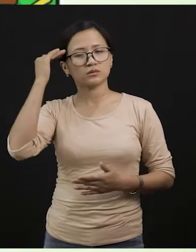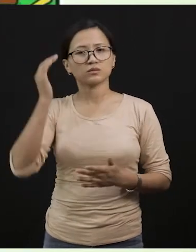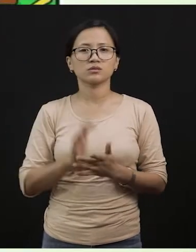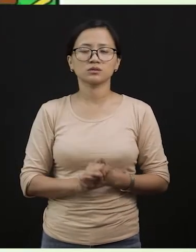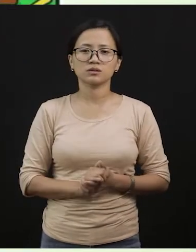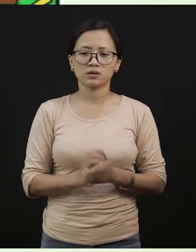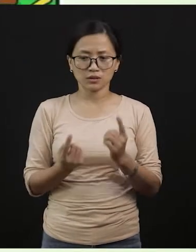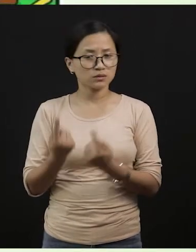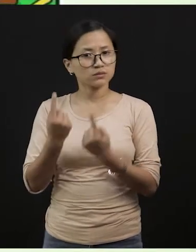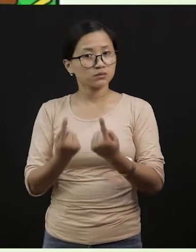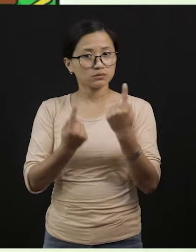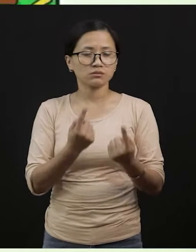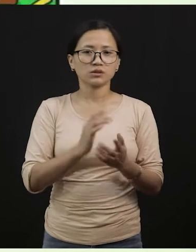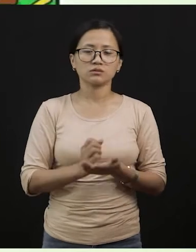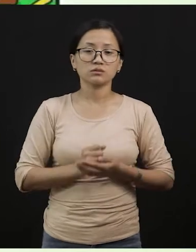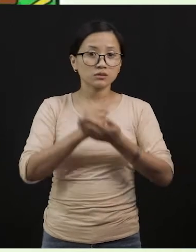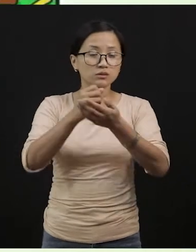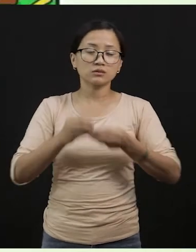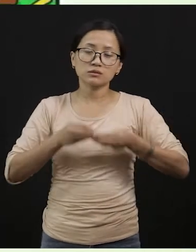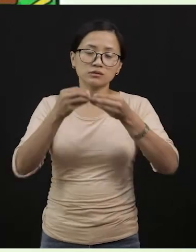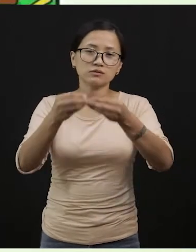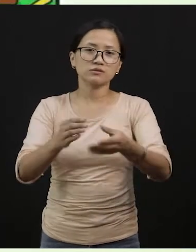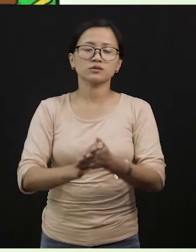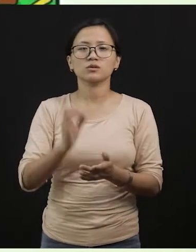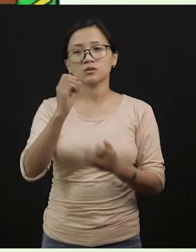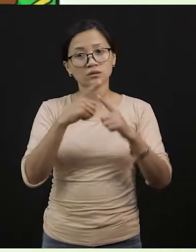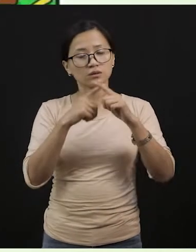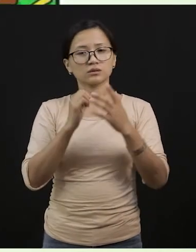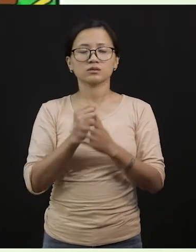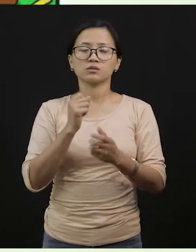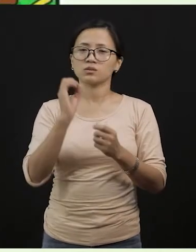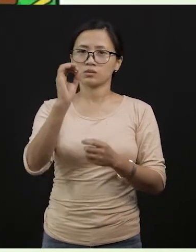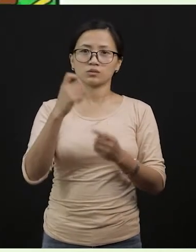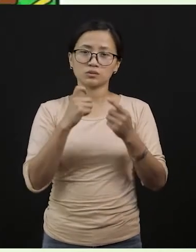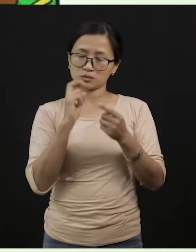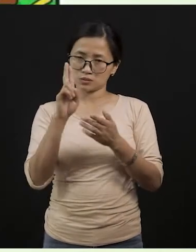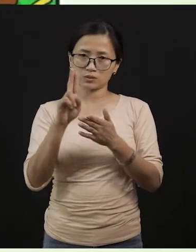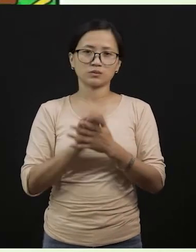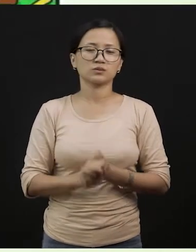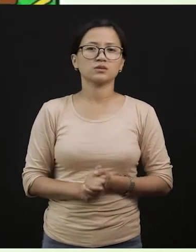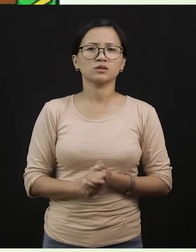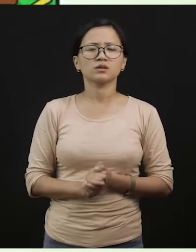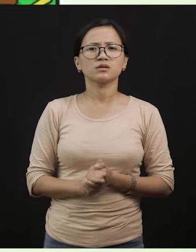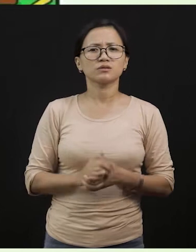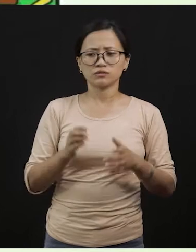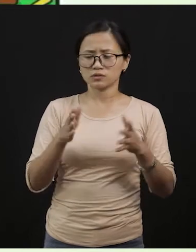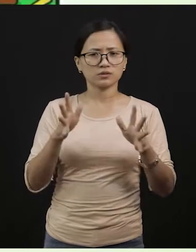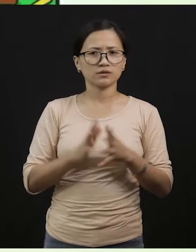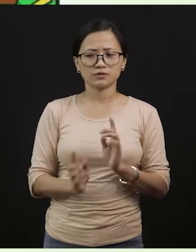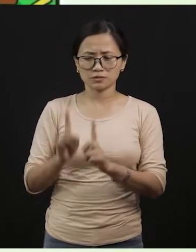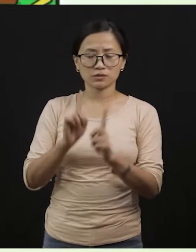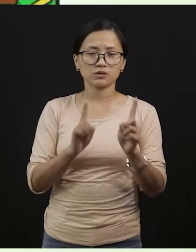We all know that if we plant more trees, there will be less pollution, isn't it? There will be less soil